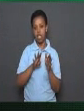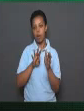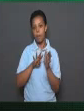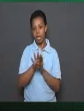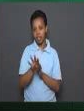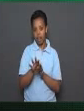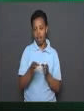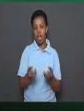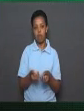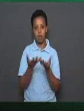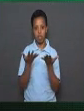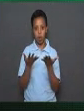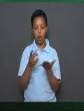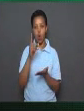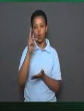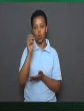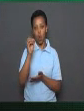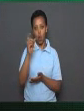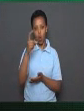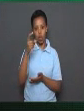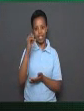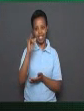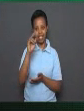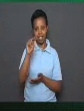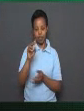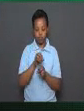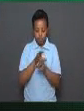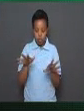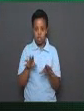multiply, they release toxins, is true.